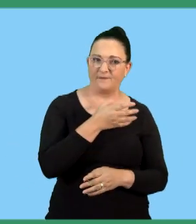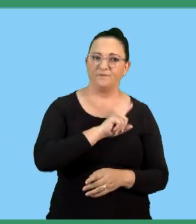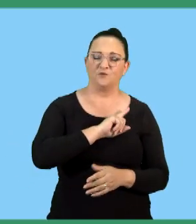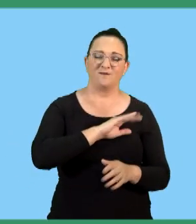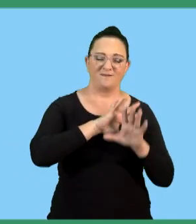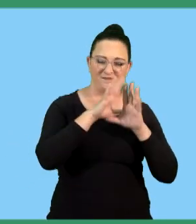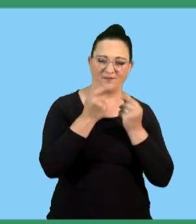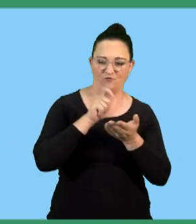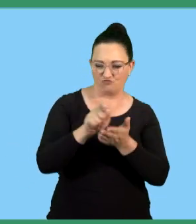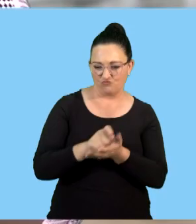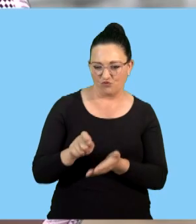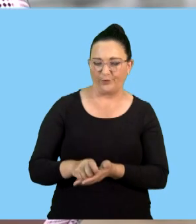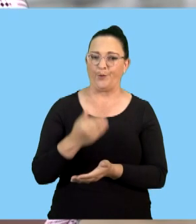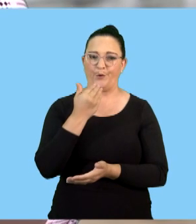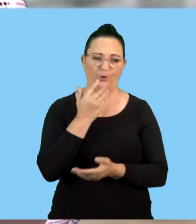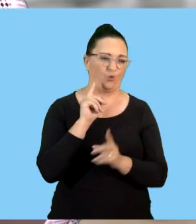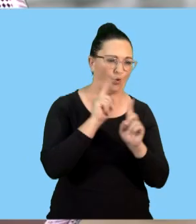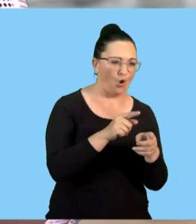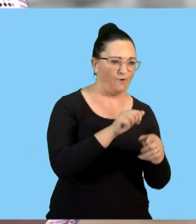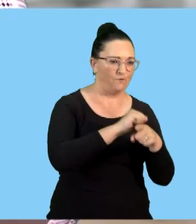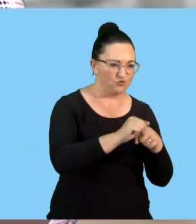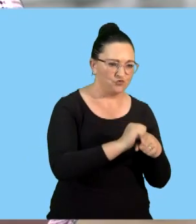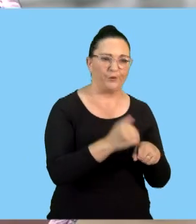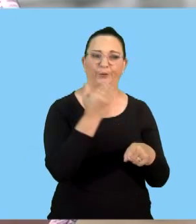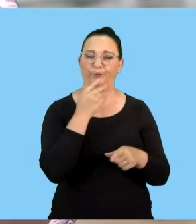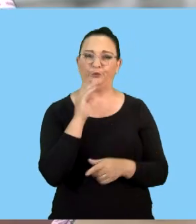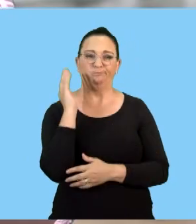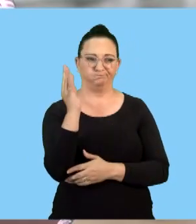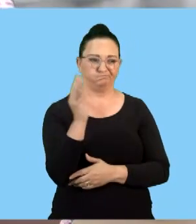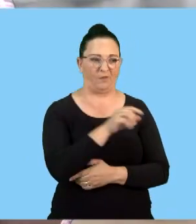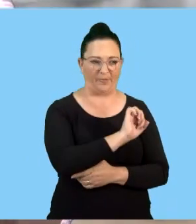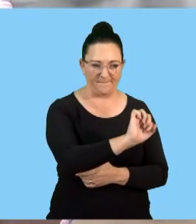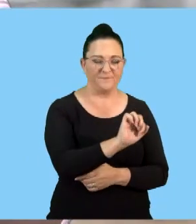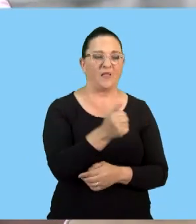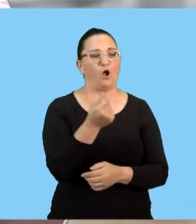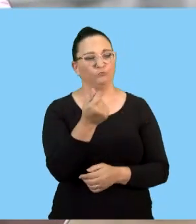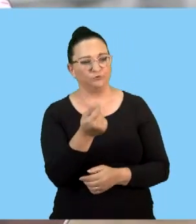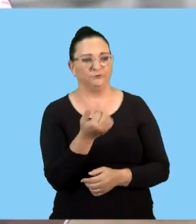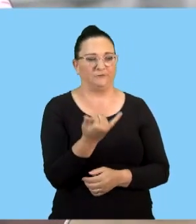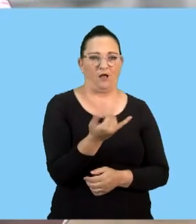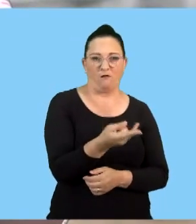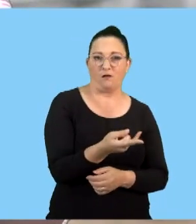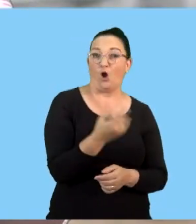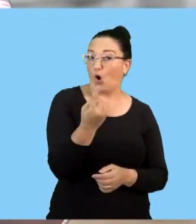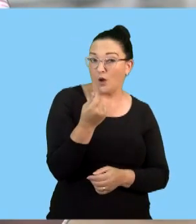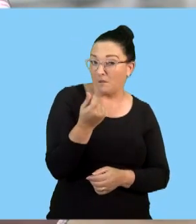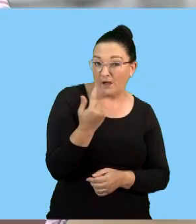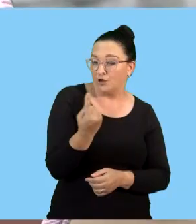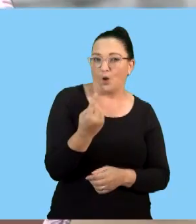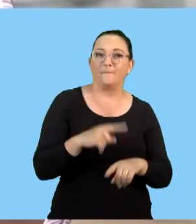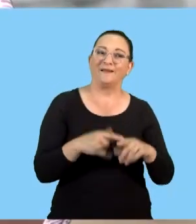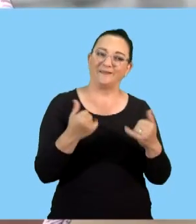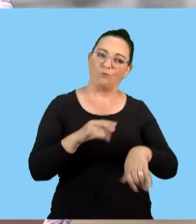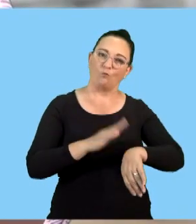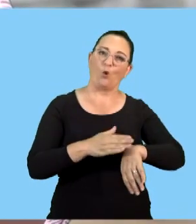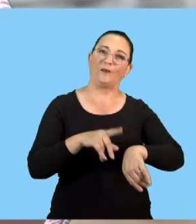down everything that we are doing, who is going for training, who's going to train them, and how much does it cost, because training is money. Not only is it money, but